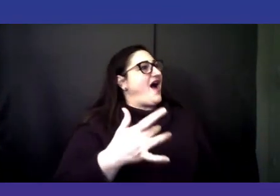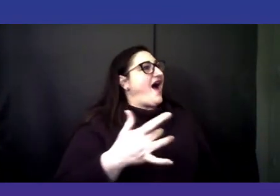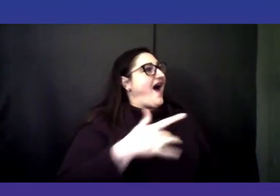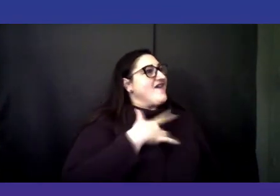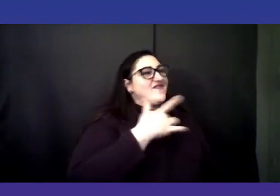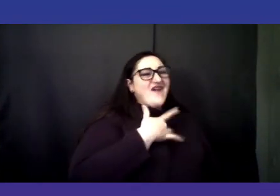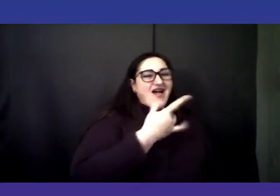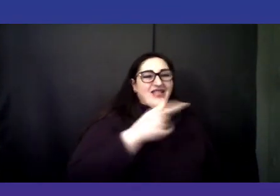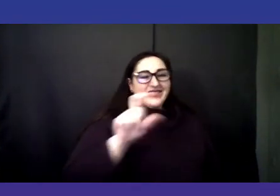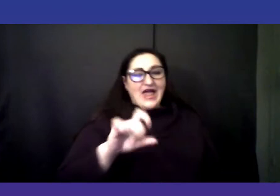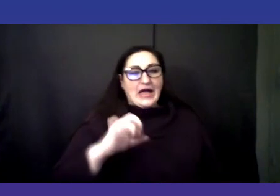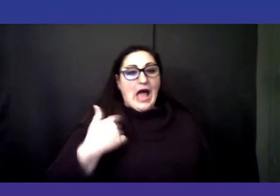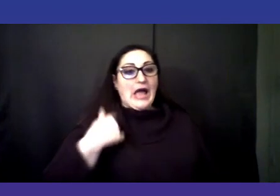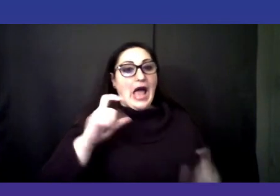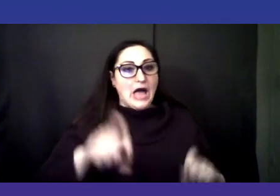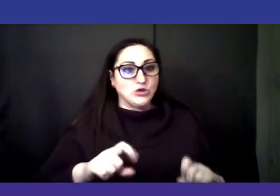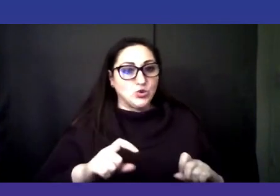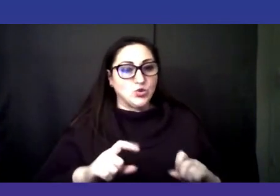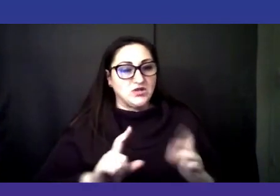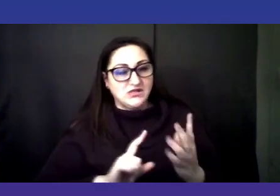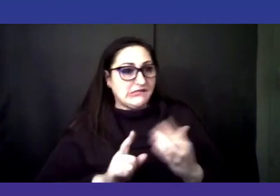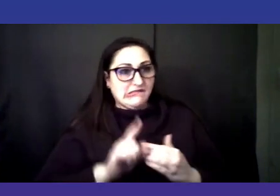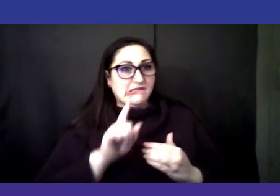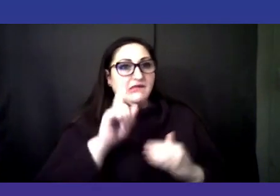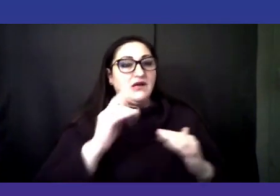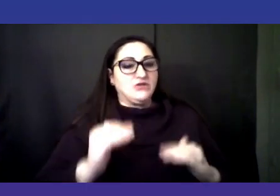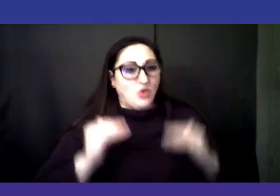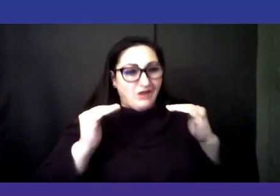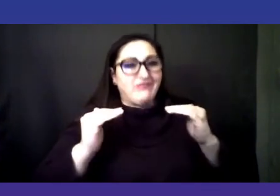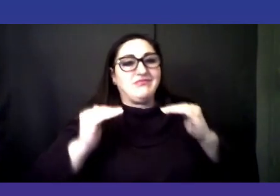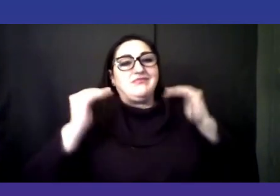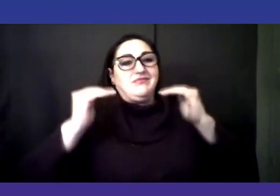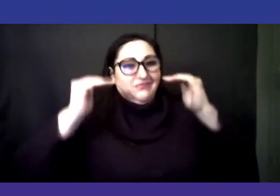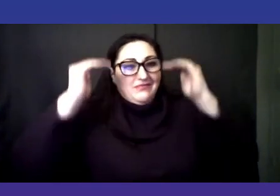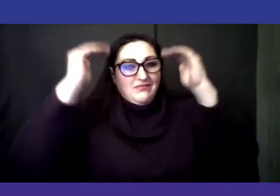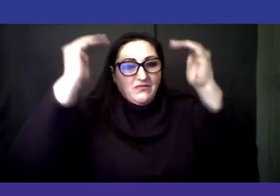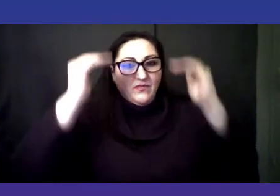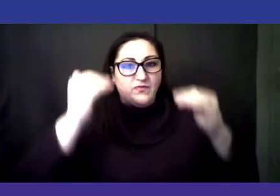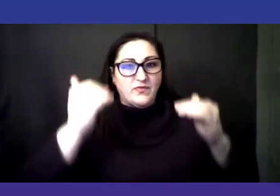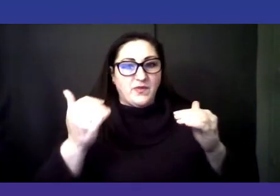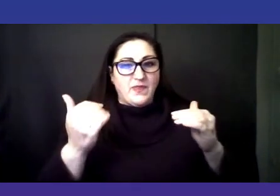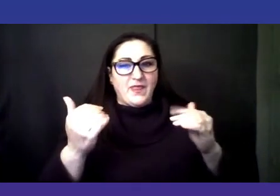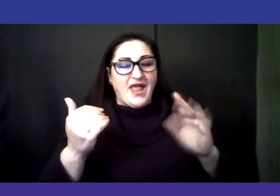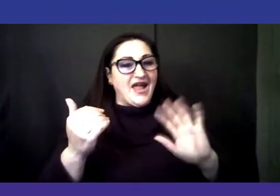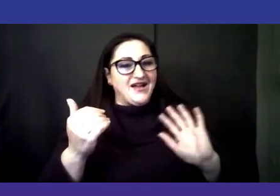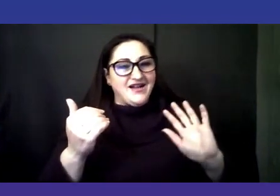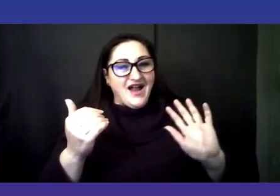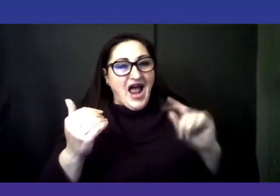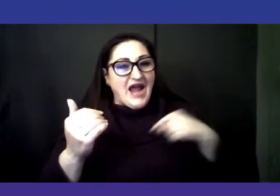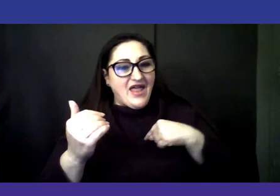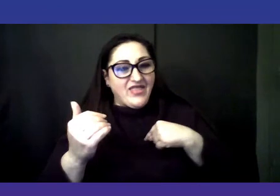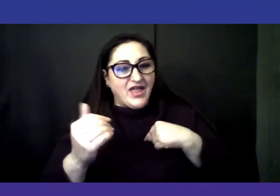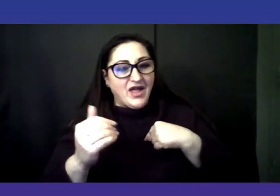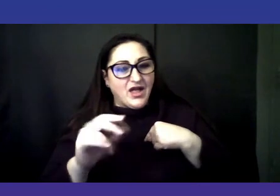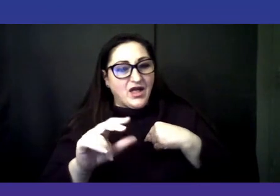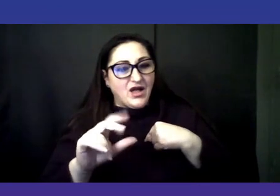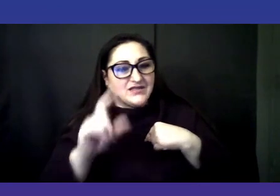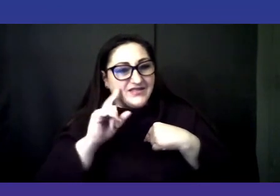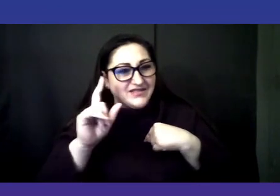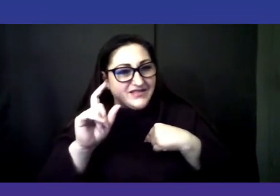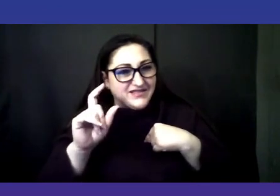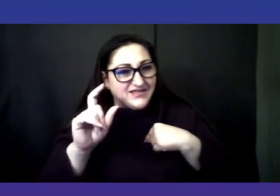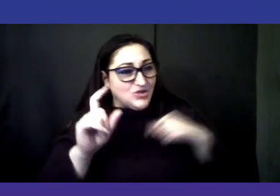necessary, and to like see what somebody wants and just be like, you should have that now. Do it